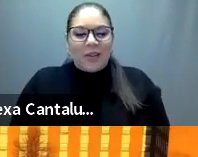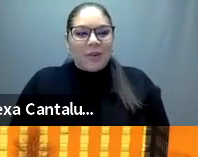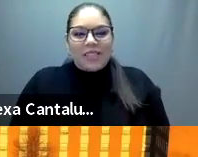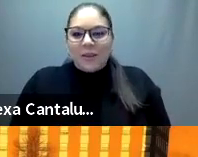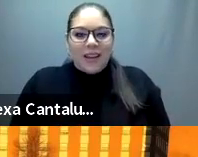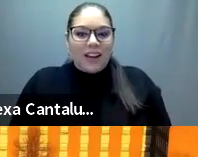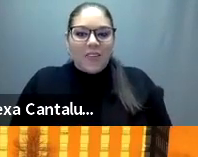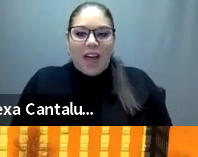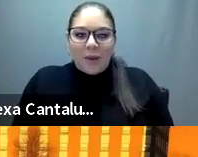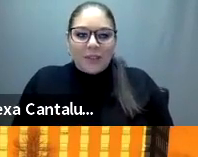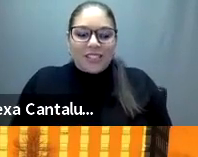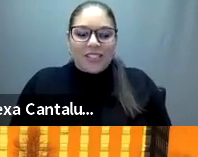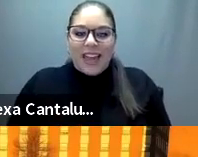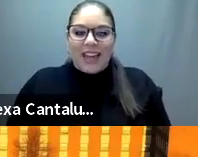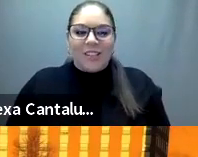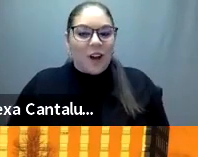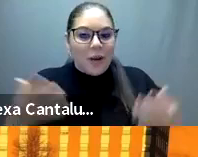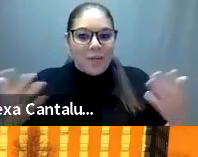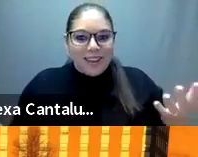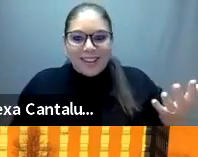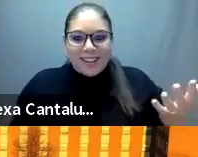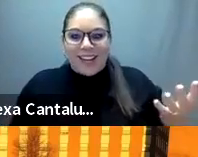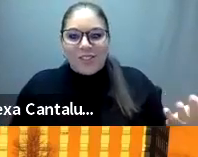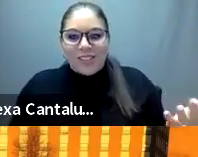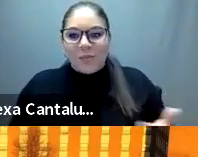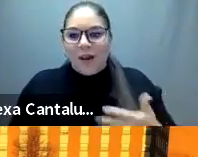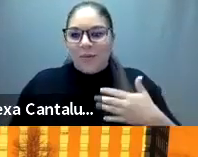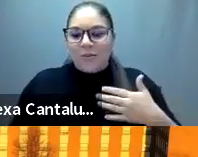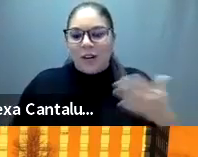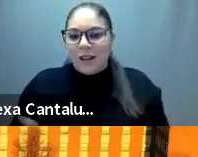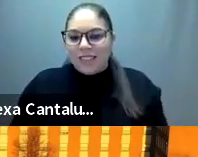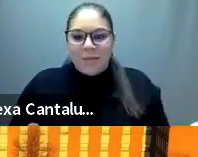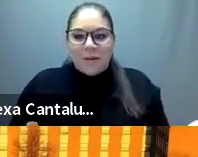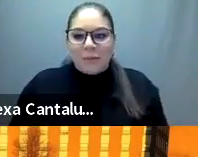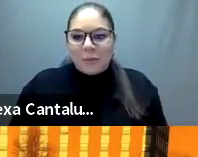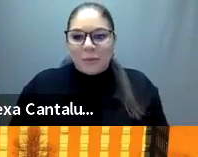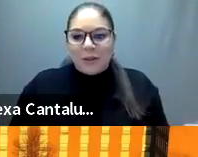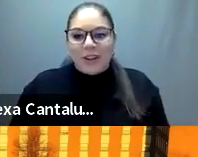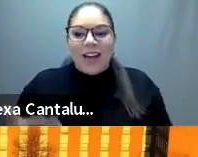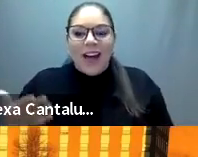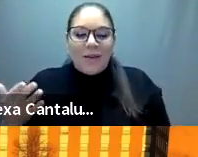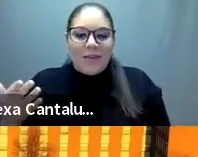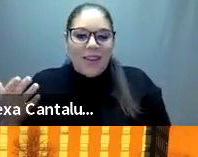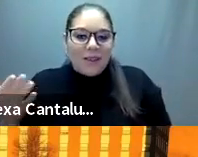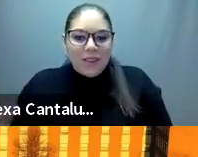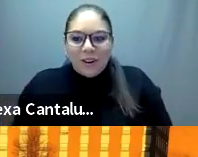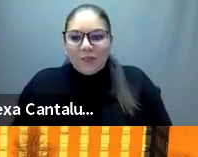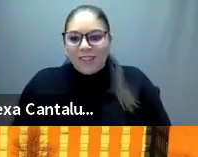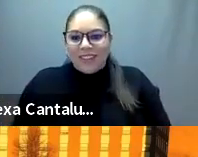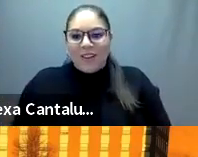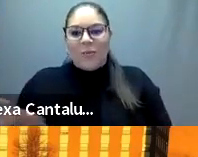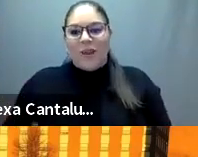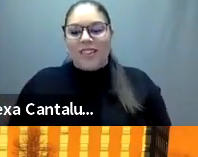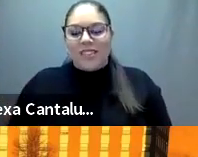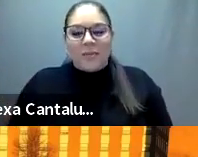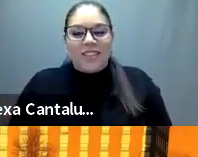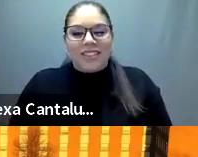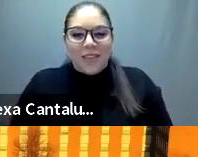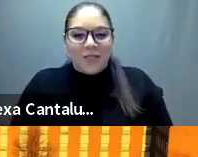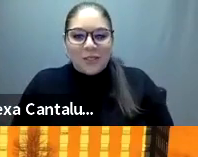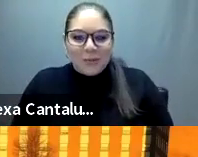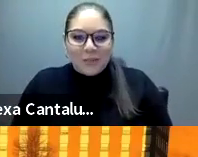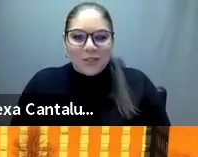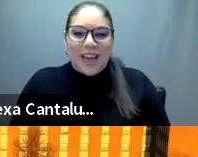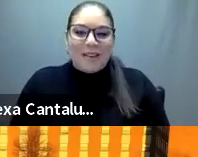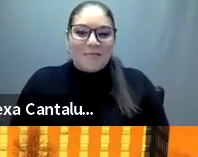knew that it wasn't going to be enough hours. And talk about making connections. During my time at Bloomsburg, I became very friendly with some of the